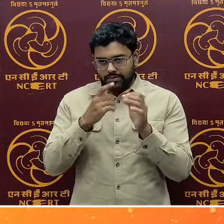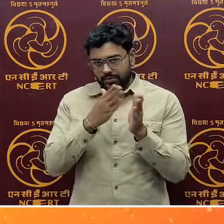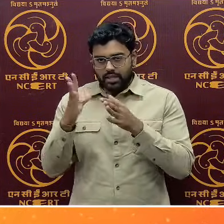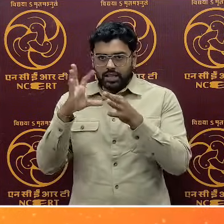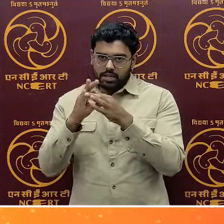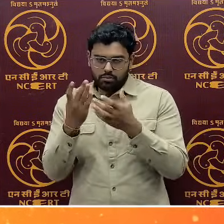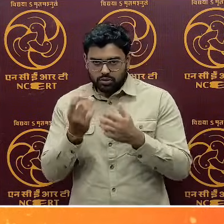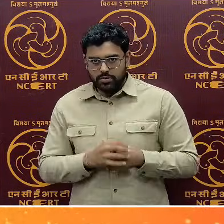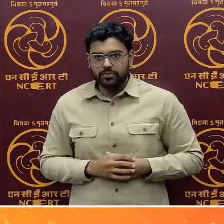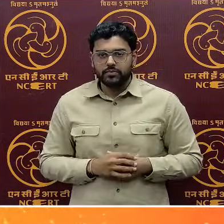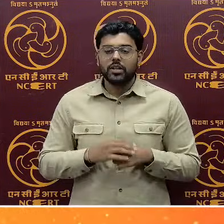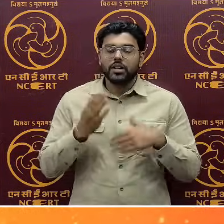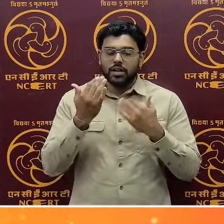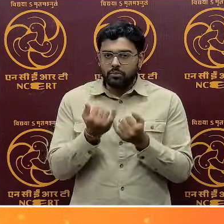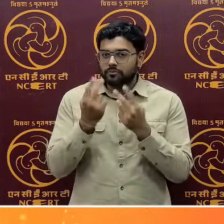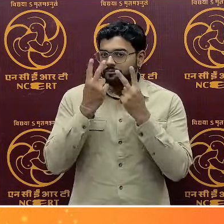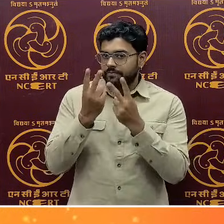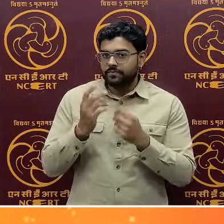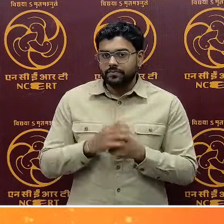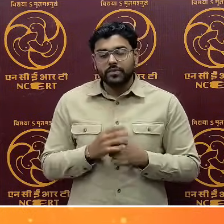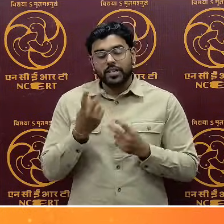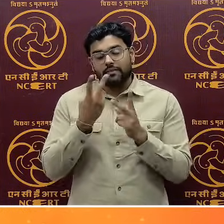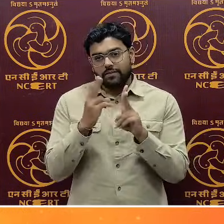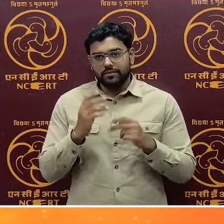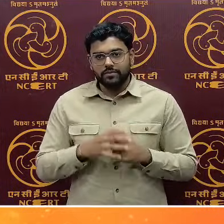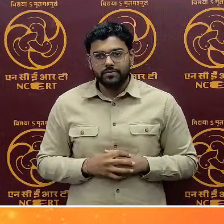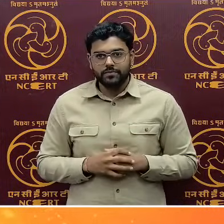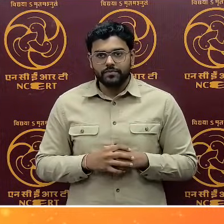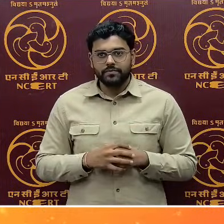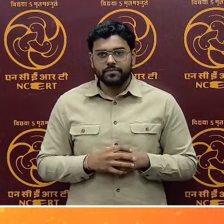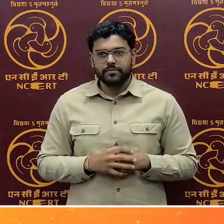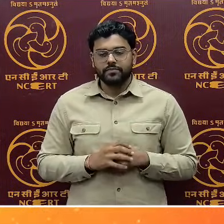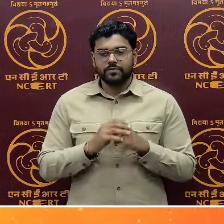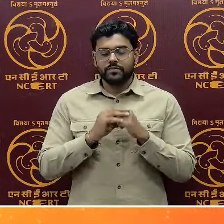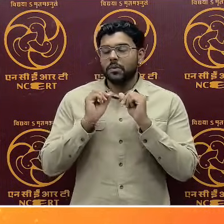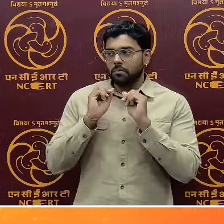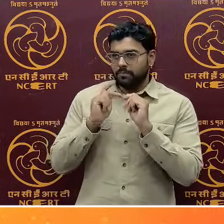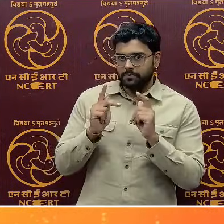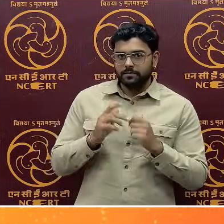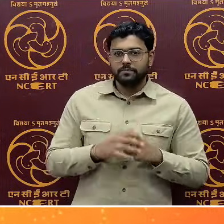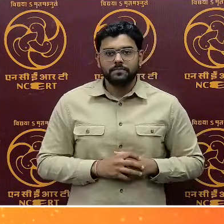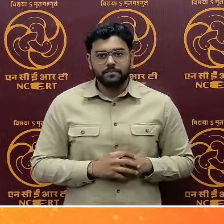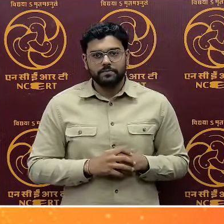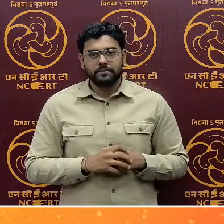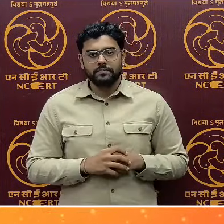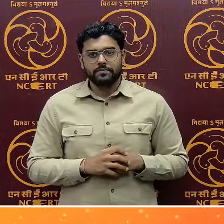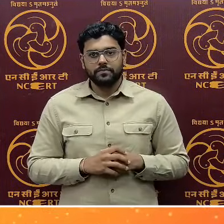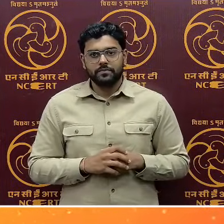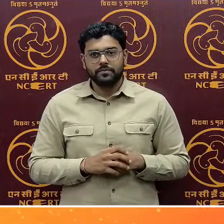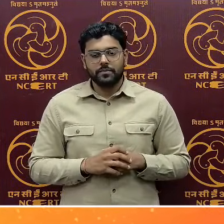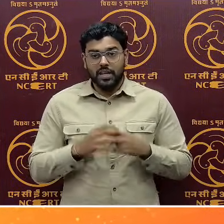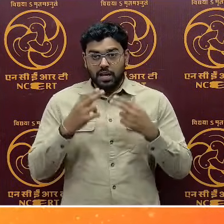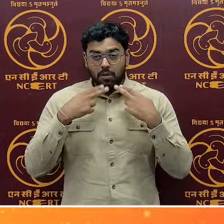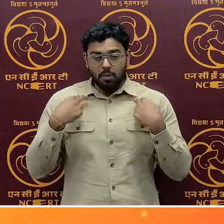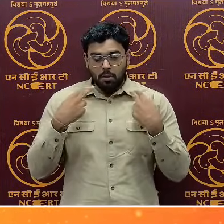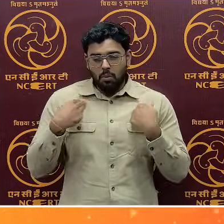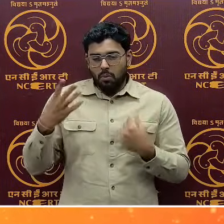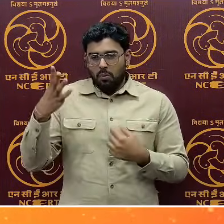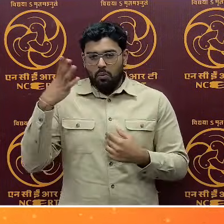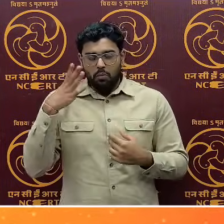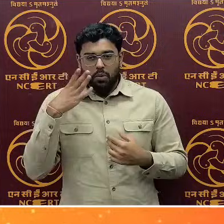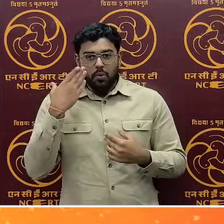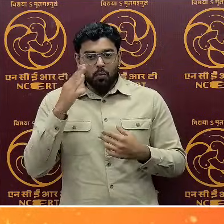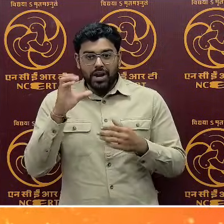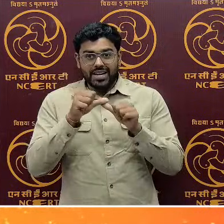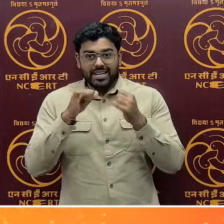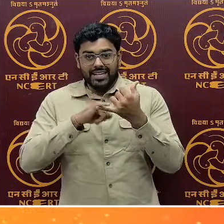to. Now we have another thing. Okay. The lawyer was waiting for the case